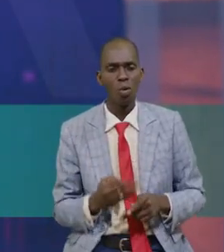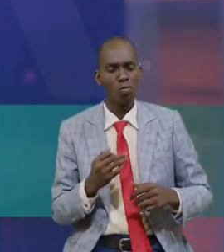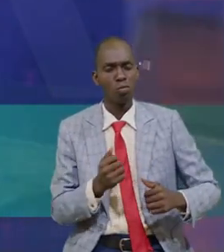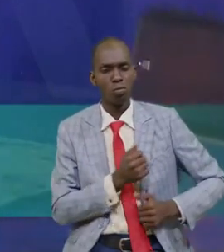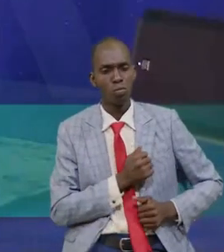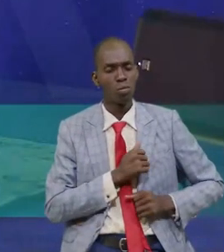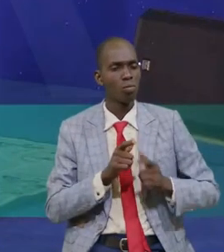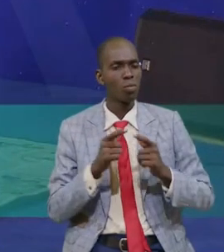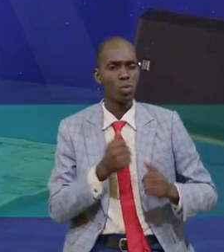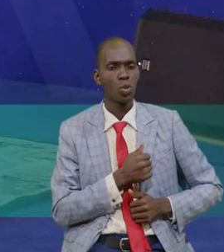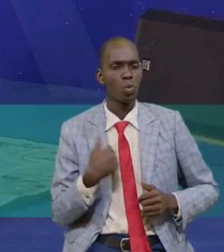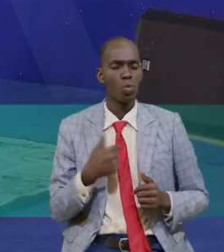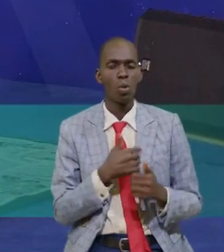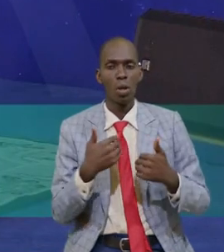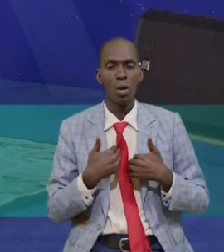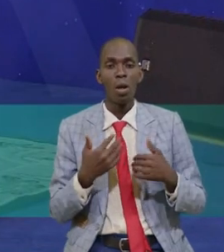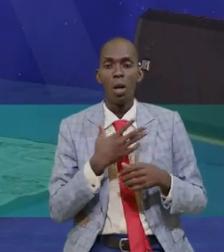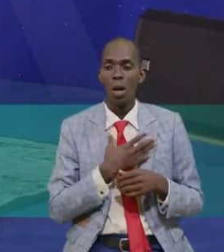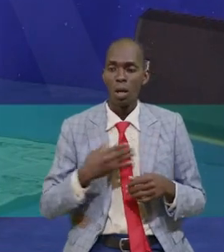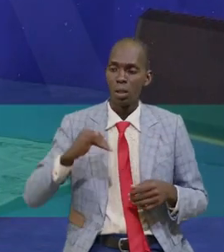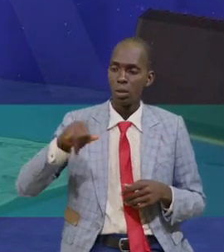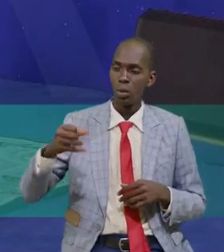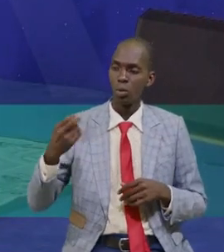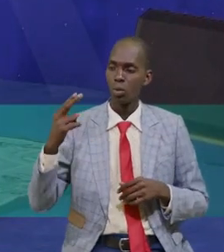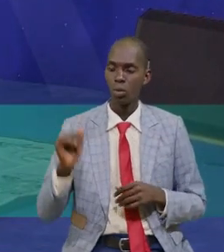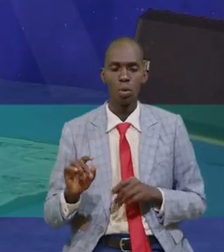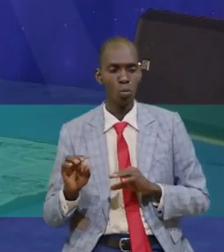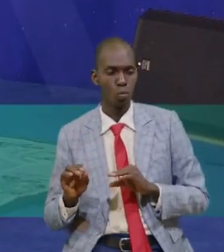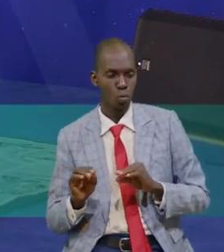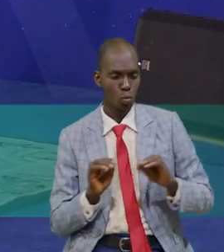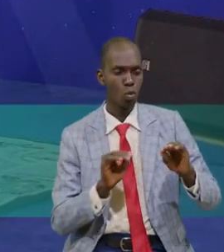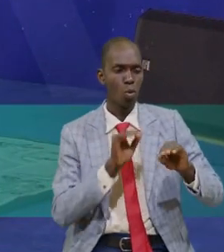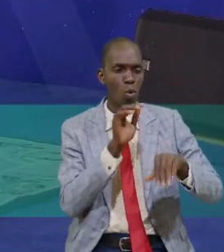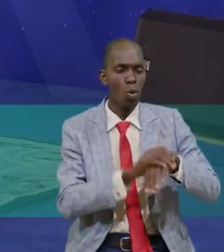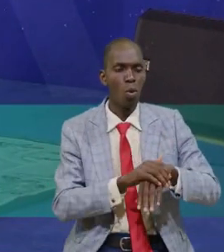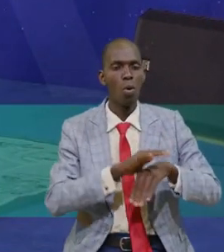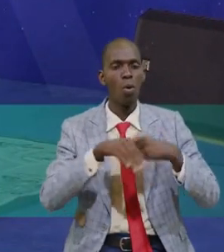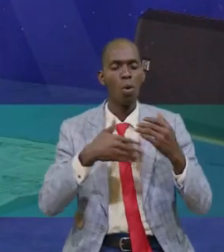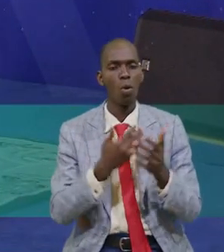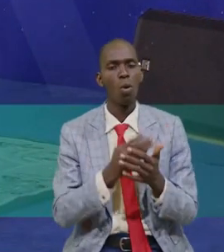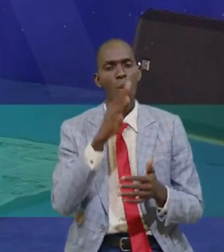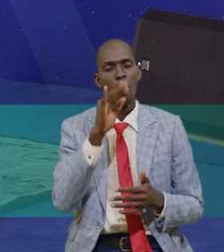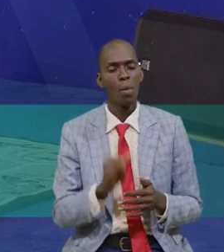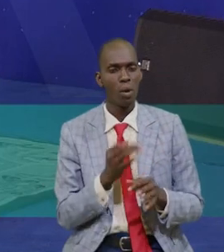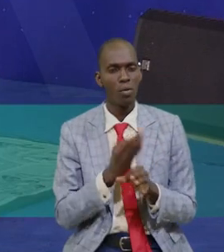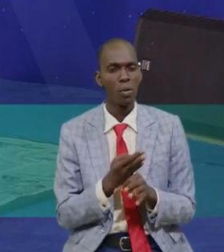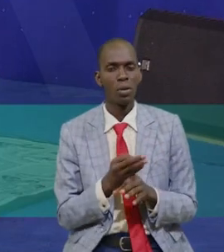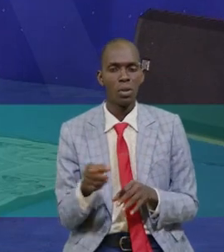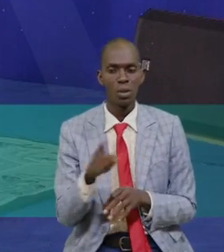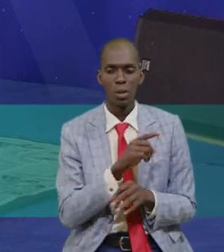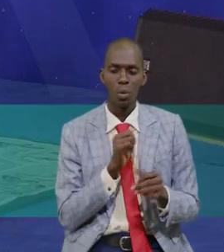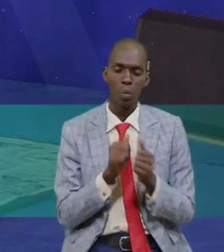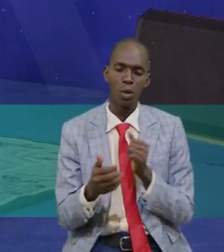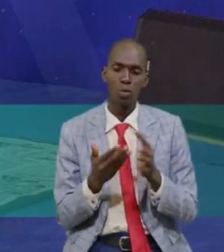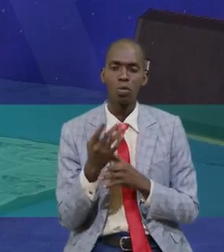Joshua still went all by faith. They passed through the Red Sea by faith. They passed